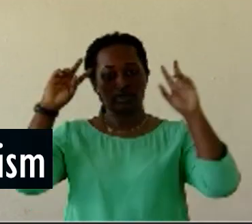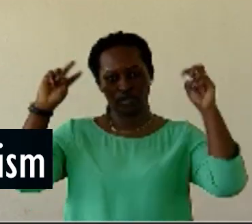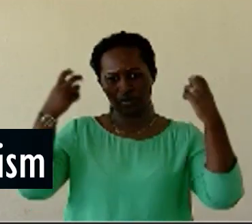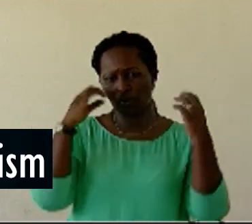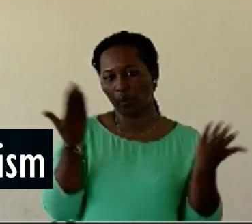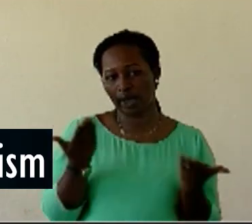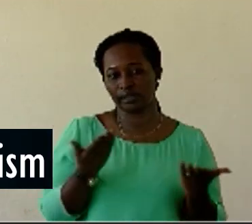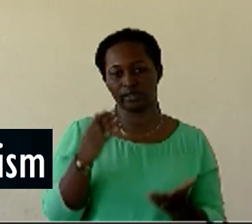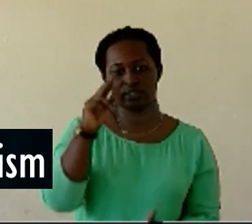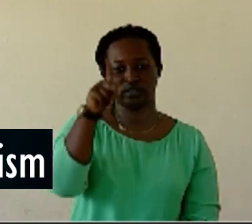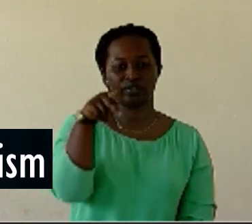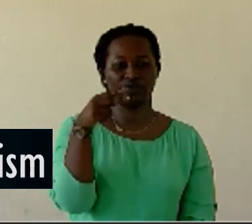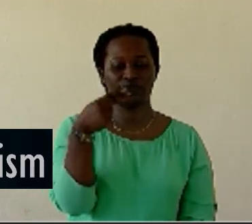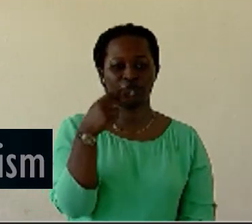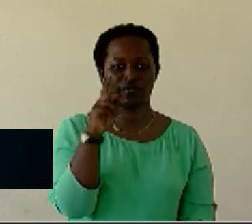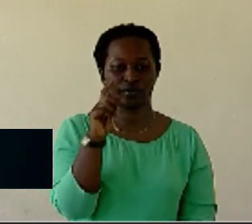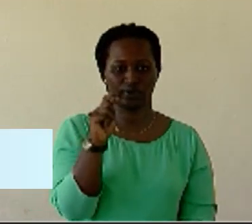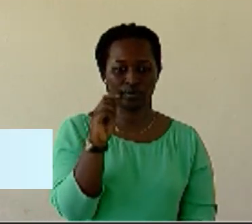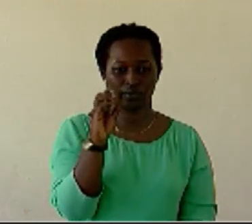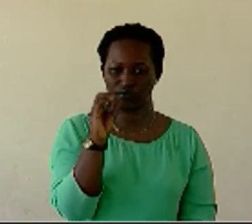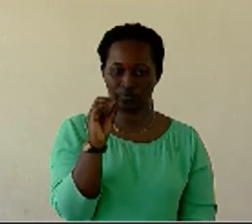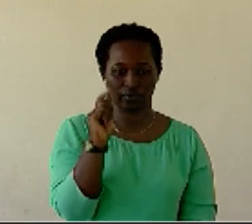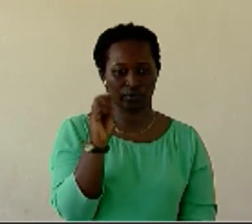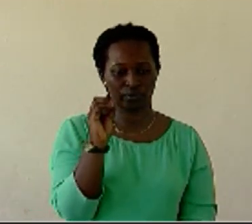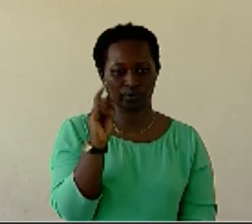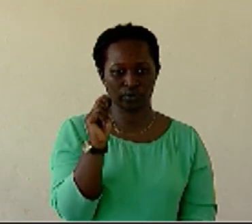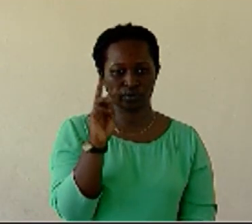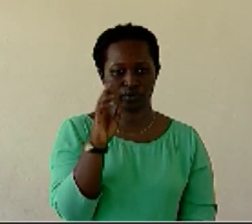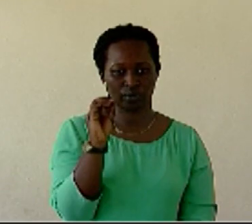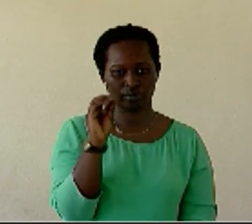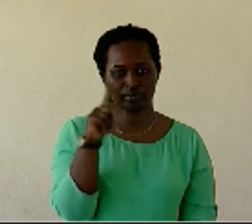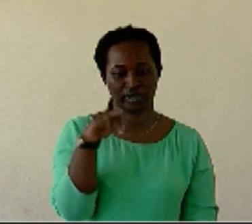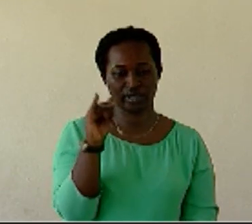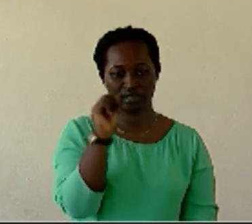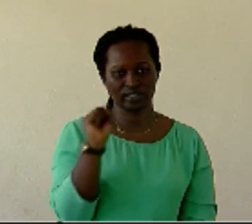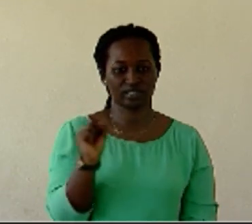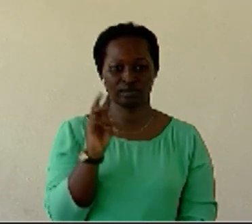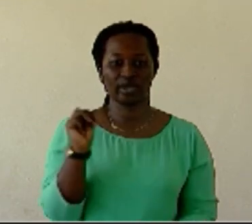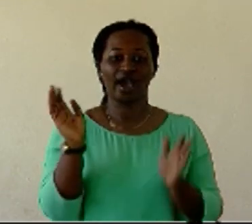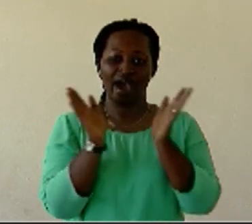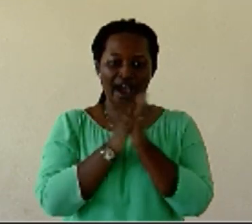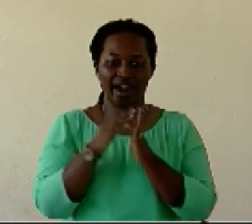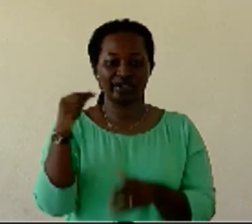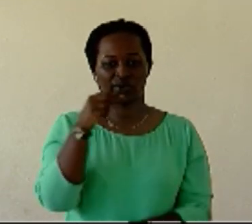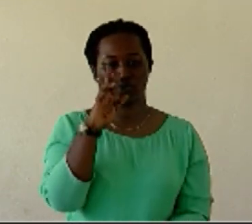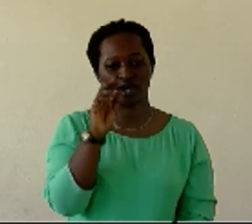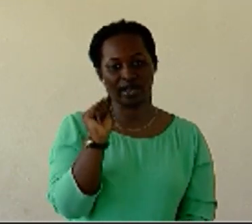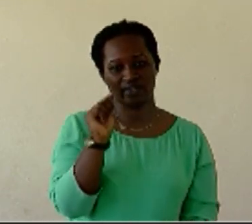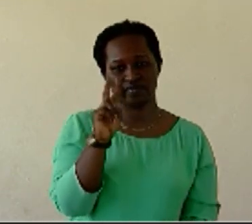Gravitropism. The objective of our lesson today is to